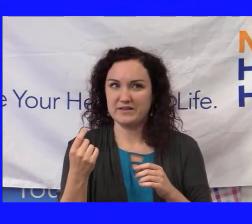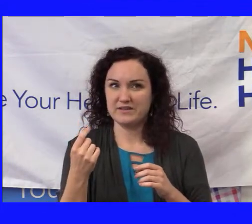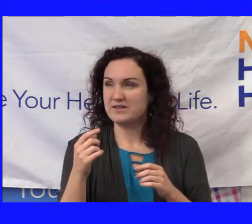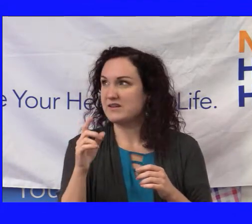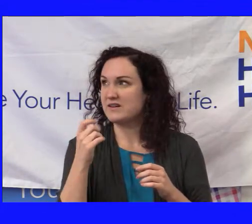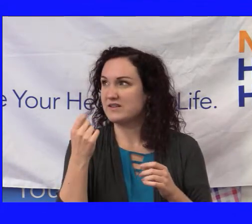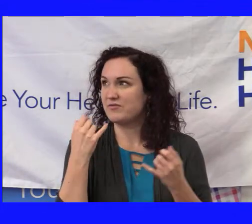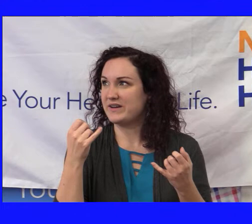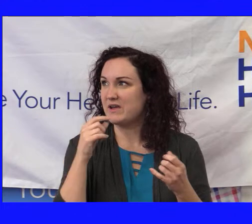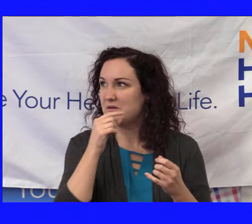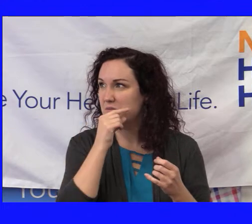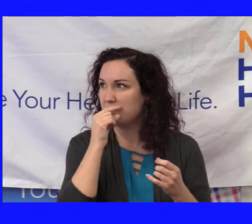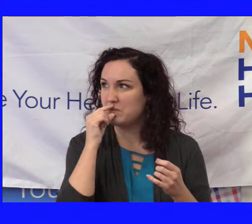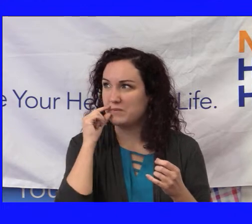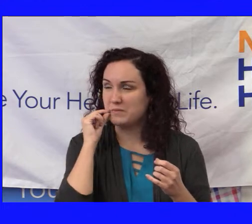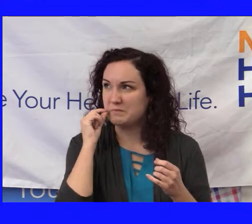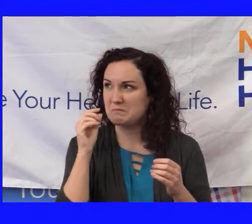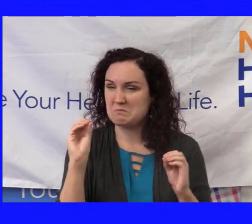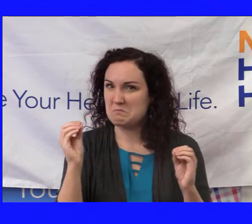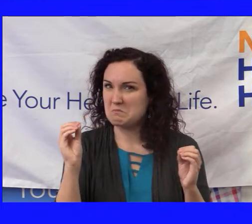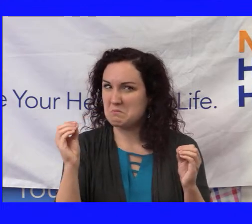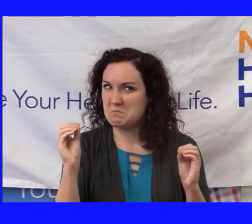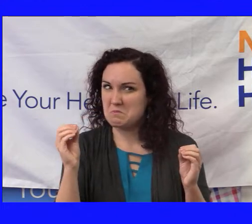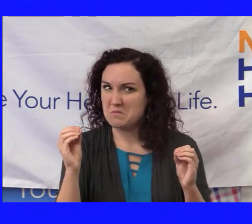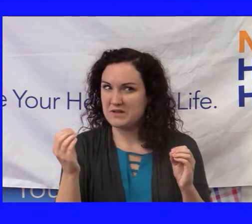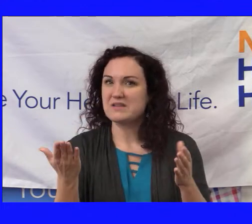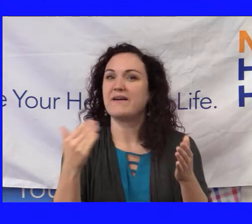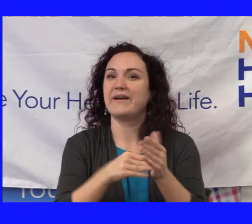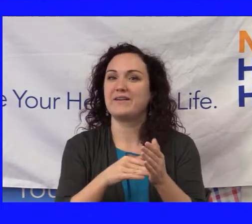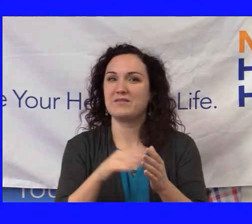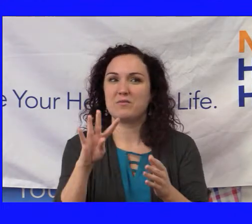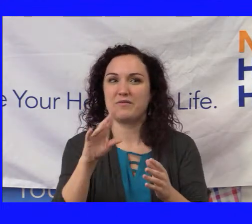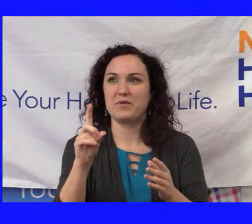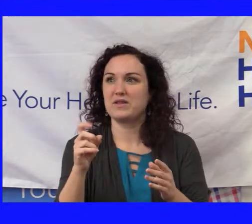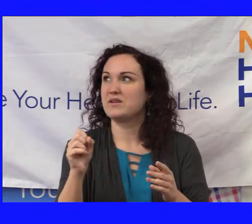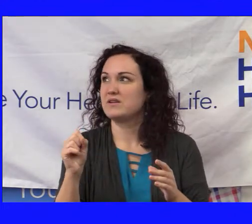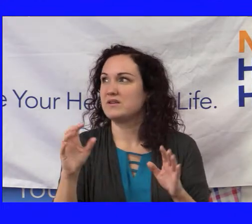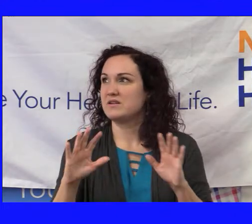par with the best interest. As you say, they're working in 41 states.